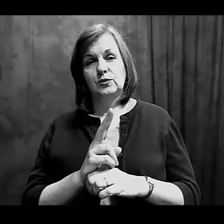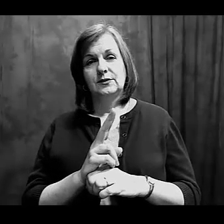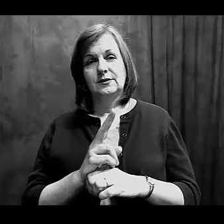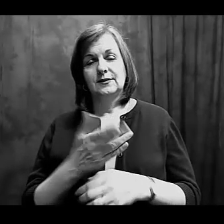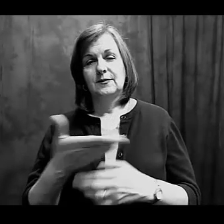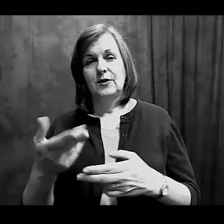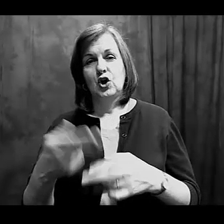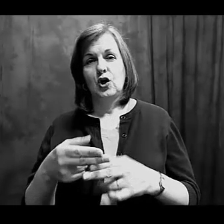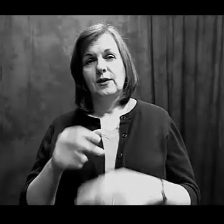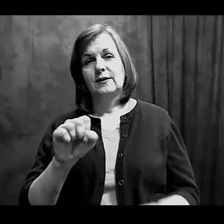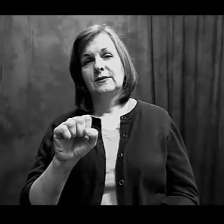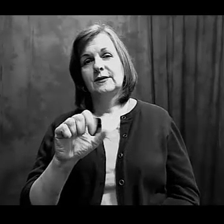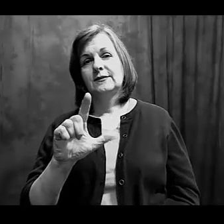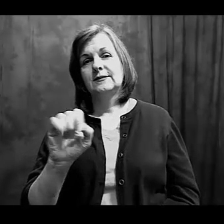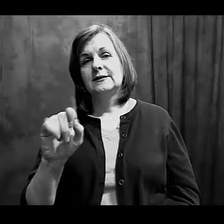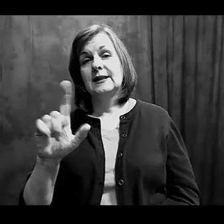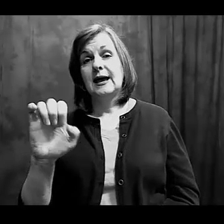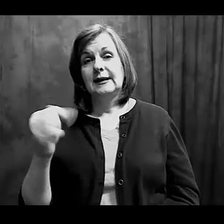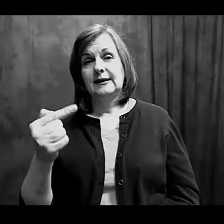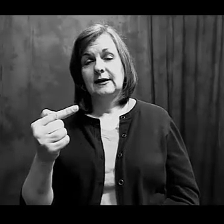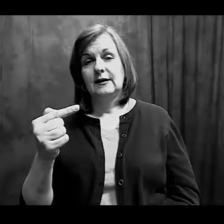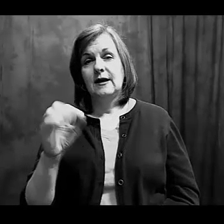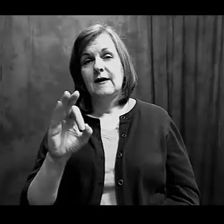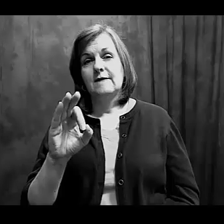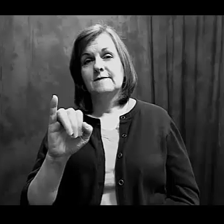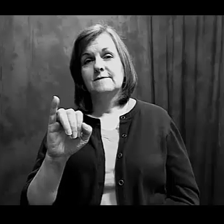the sliding filament theory.